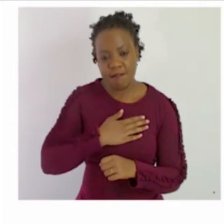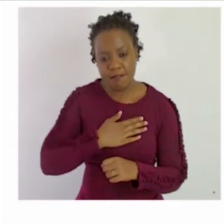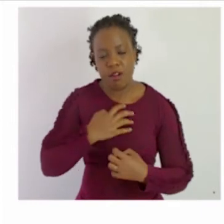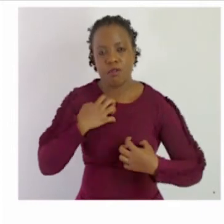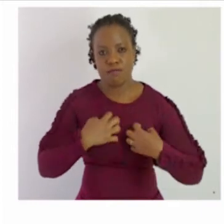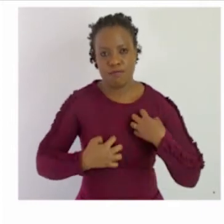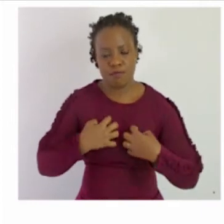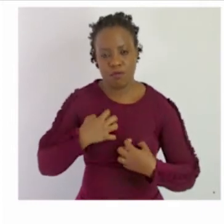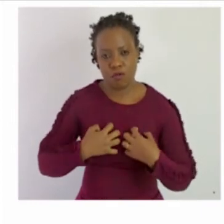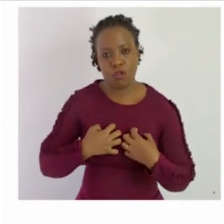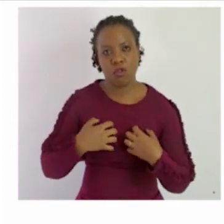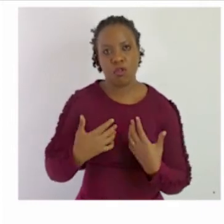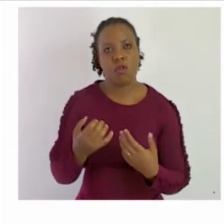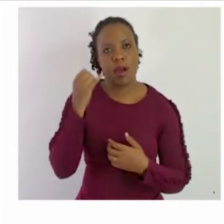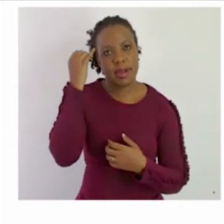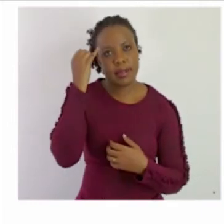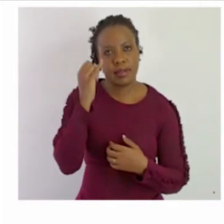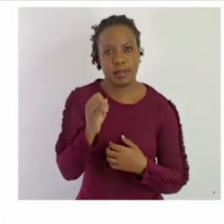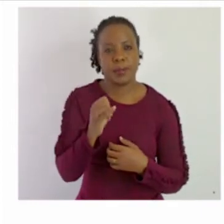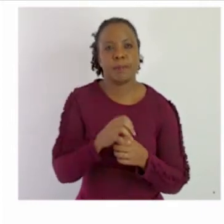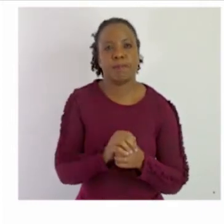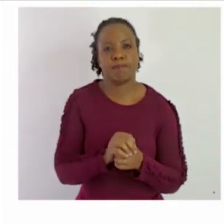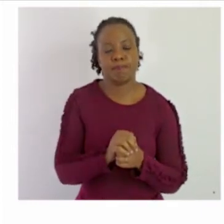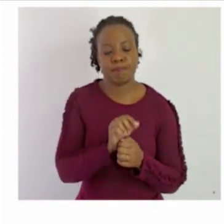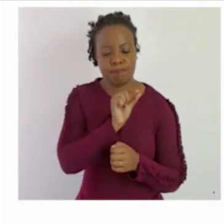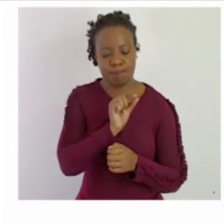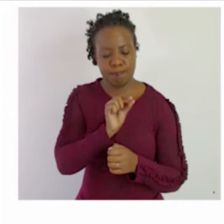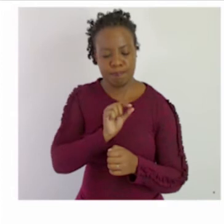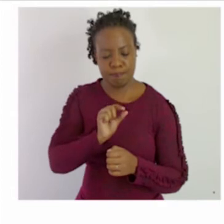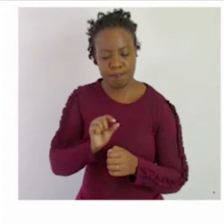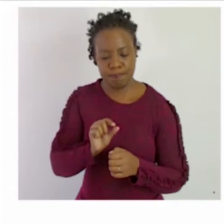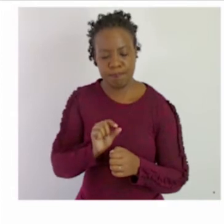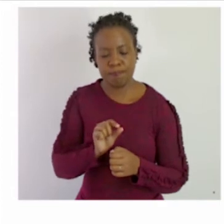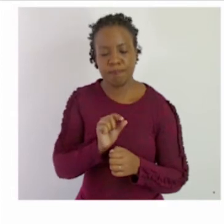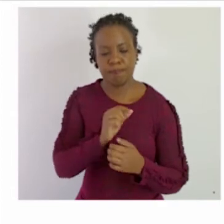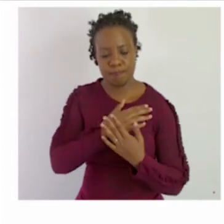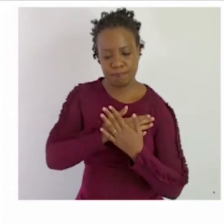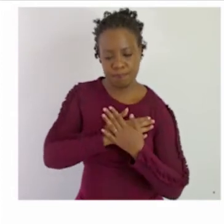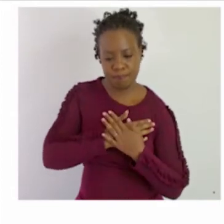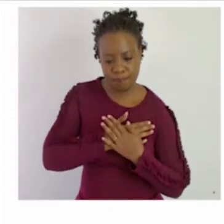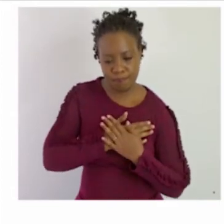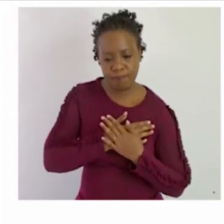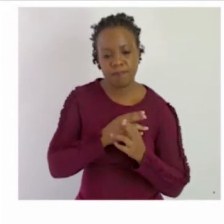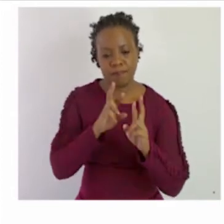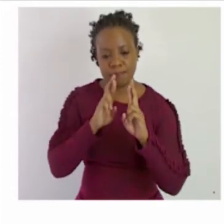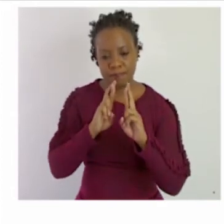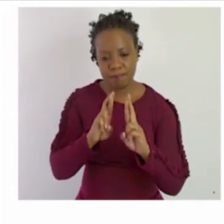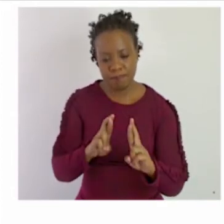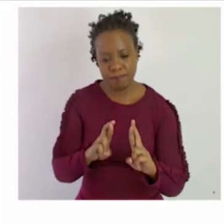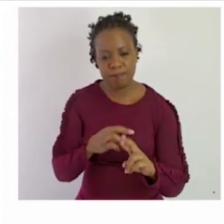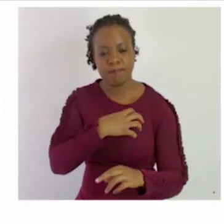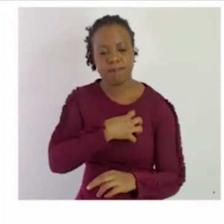an idea. The words love, respect,